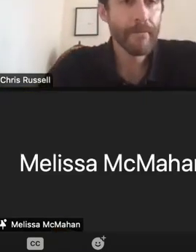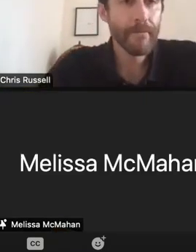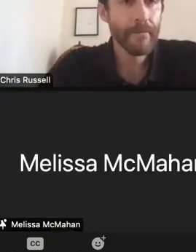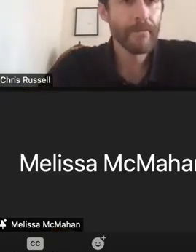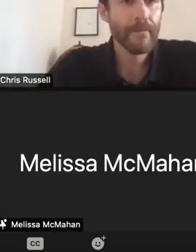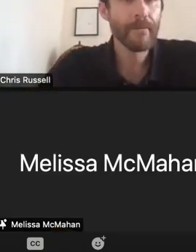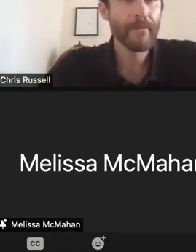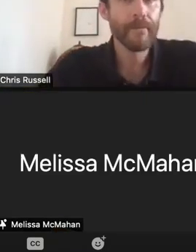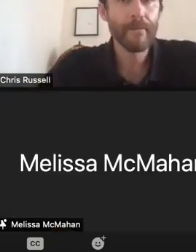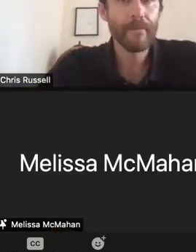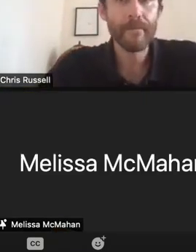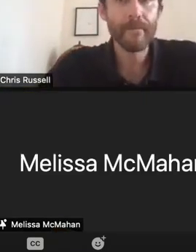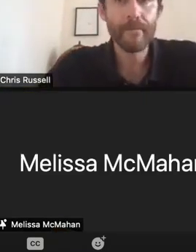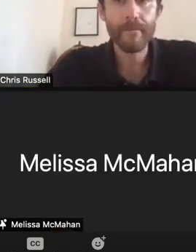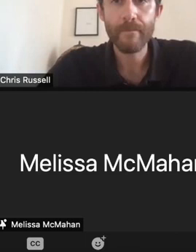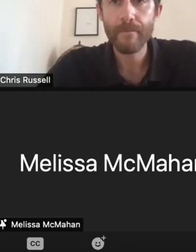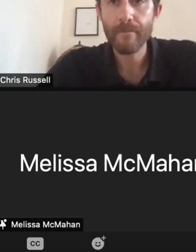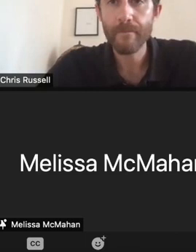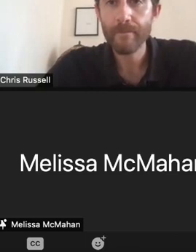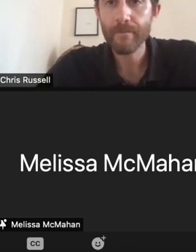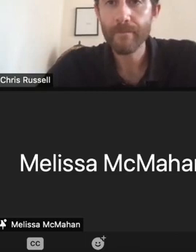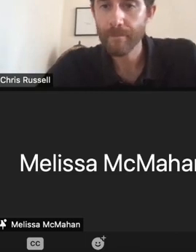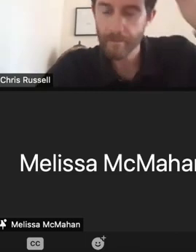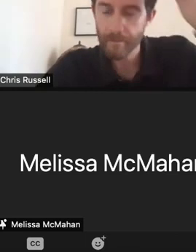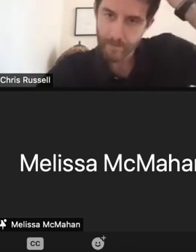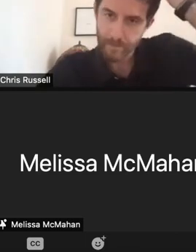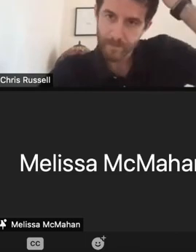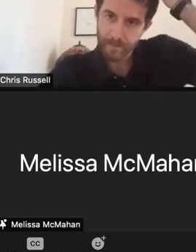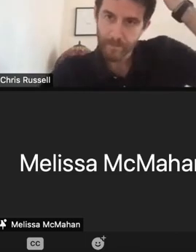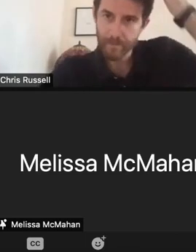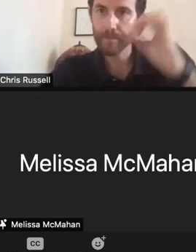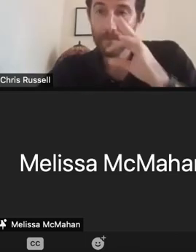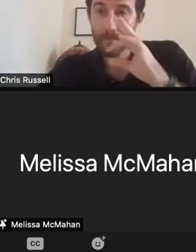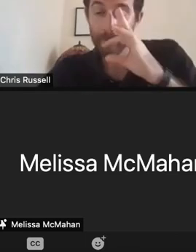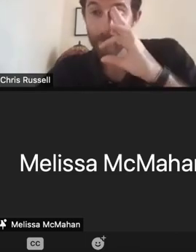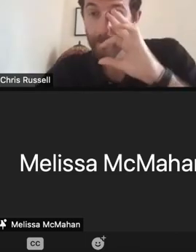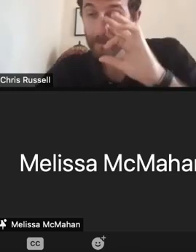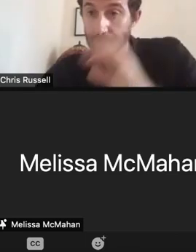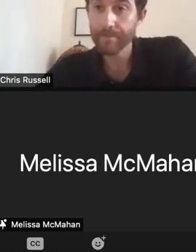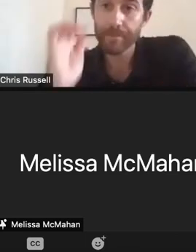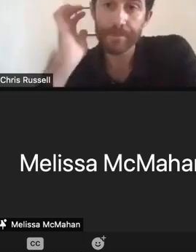hand movements? Would you still use tactile and do hand under hand?